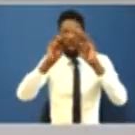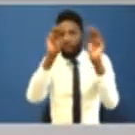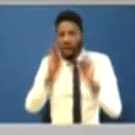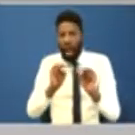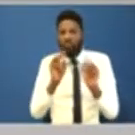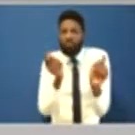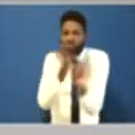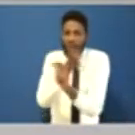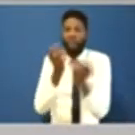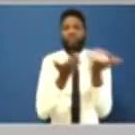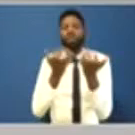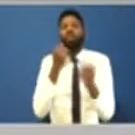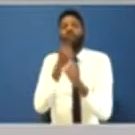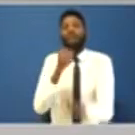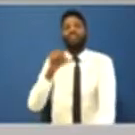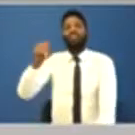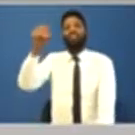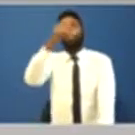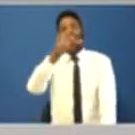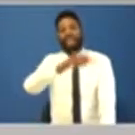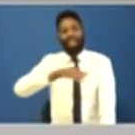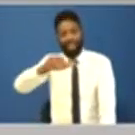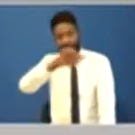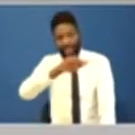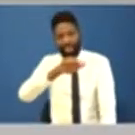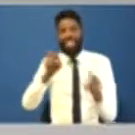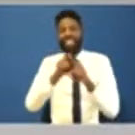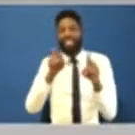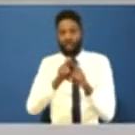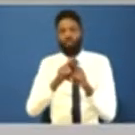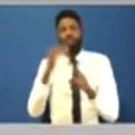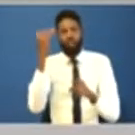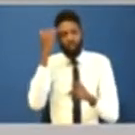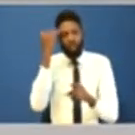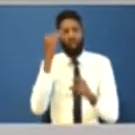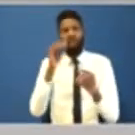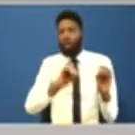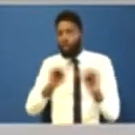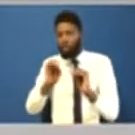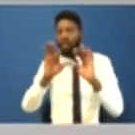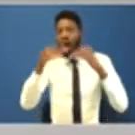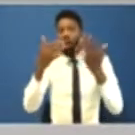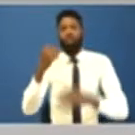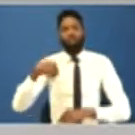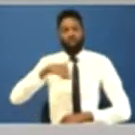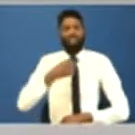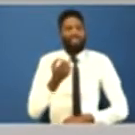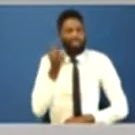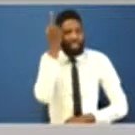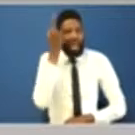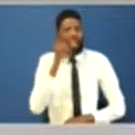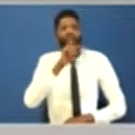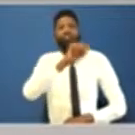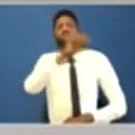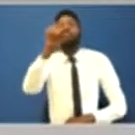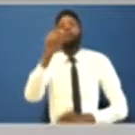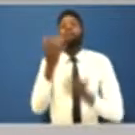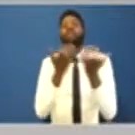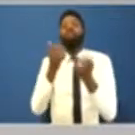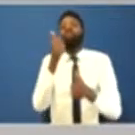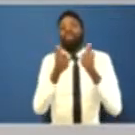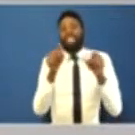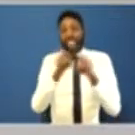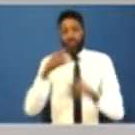currently operating in different areas based on traction and ambassador movement and we can understand that there's a business operating there but that comes down to